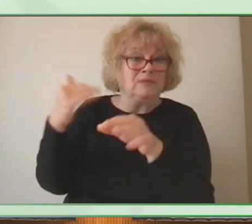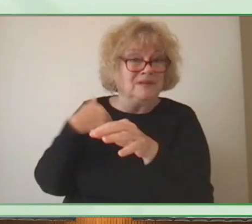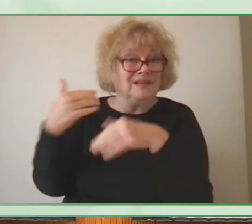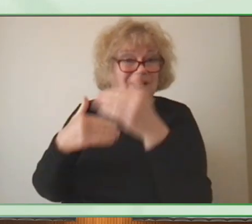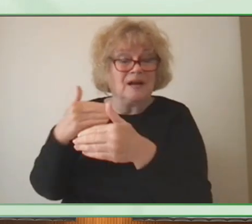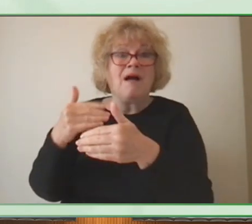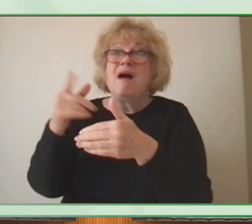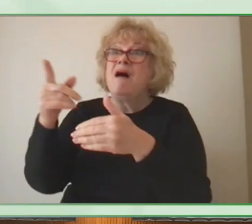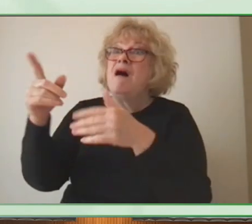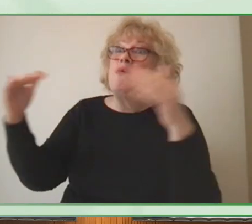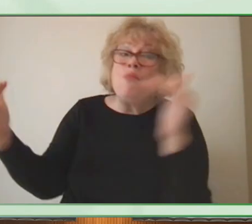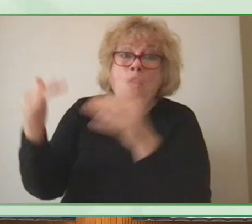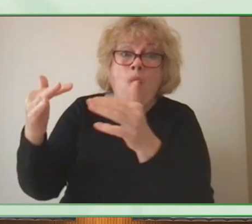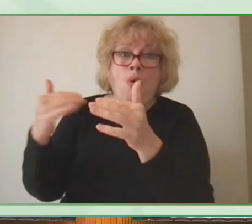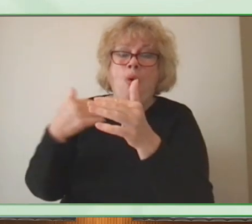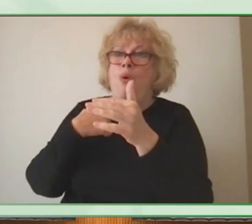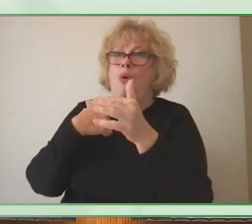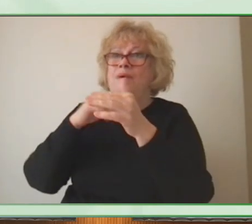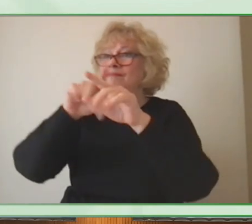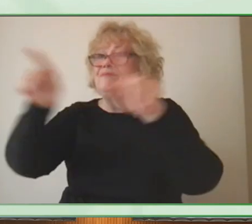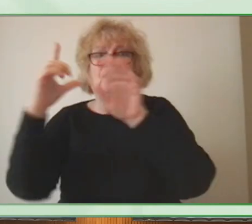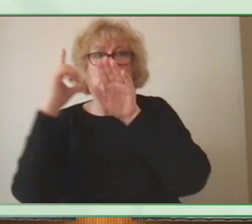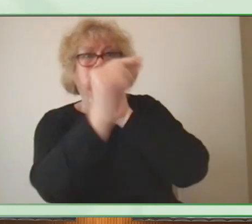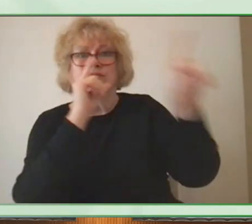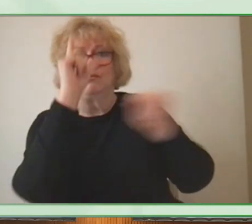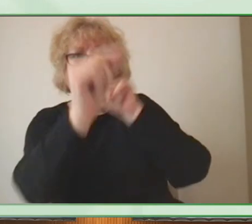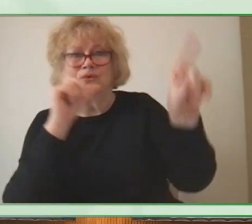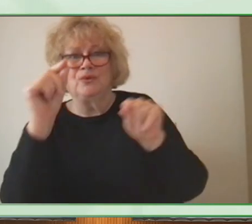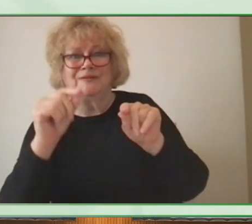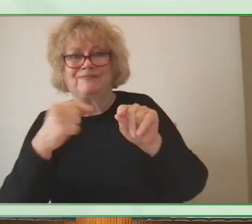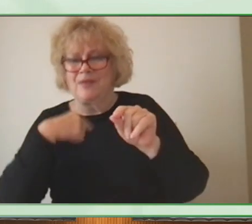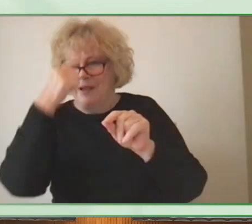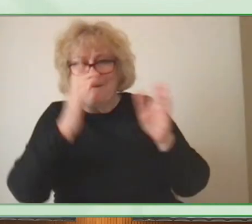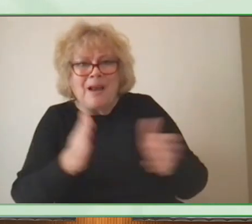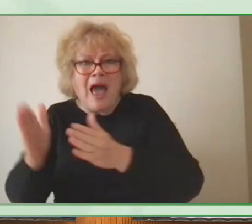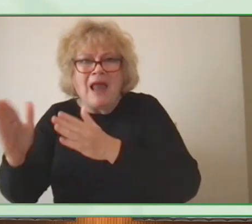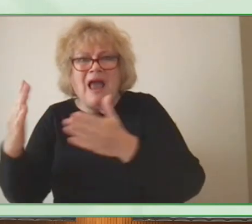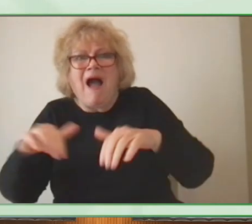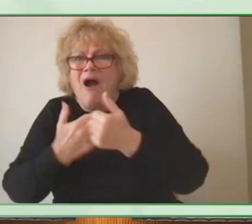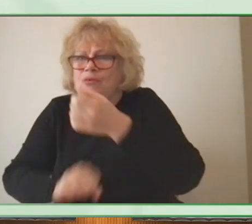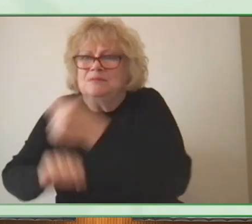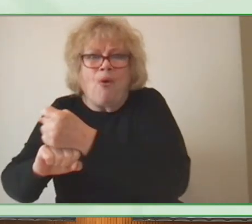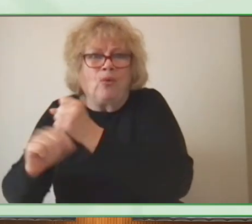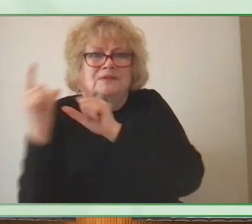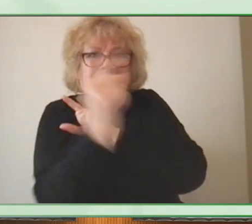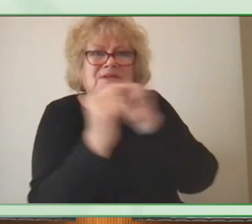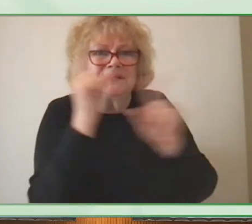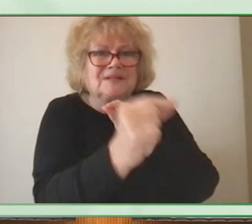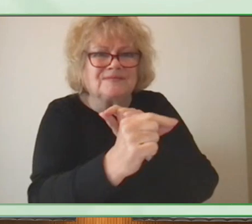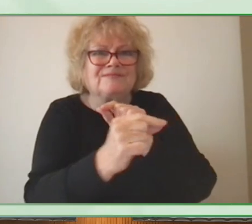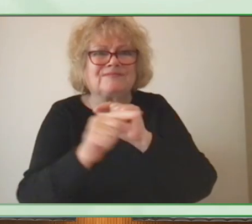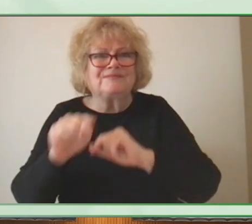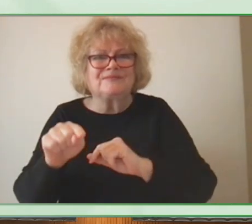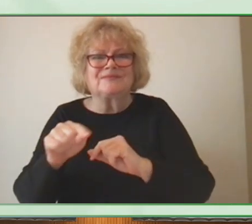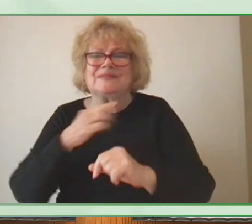needed support, financial support, etc. And also we created plan how we would work if the